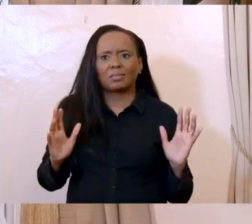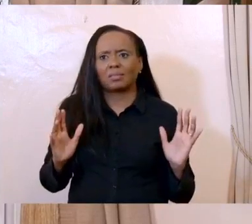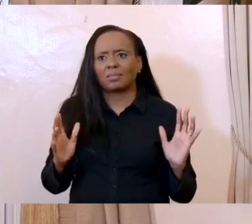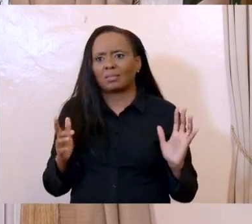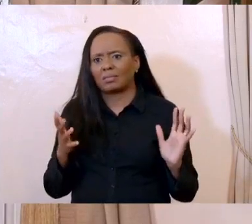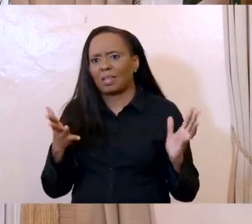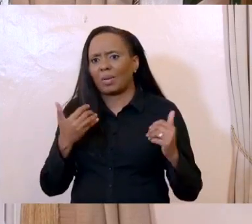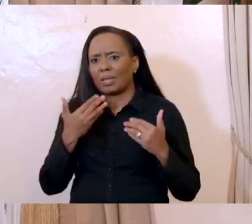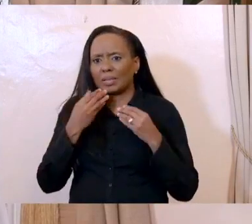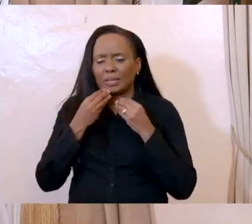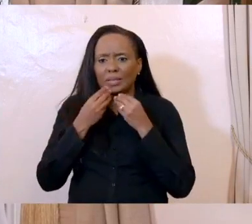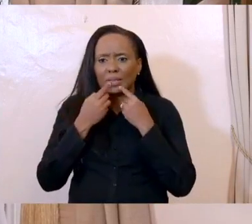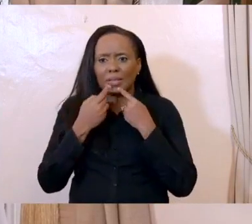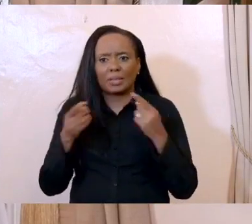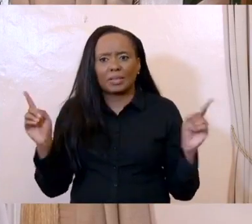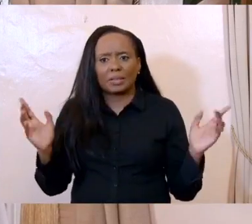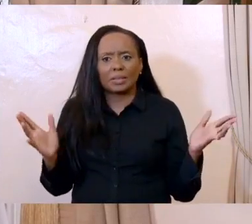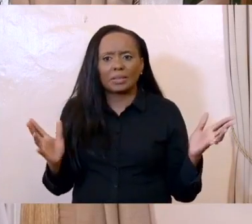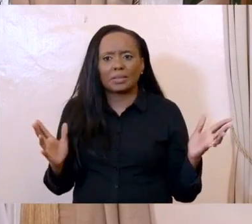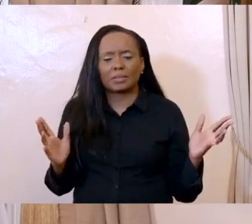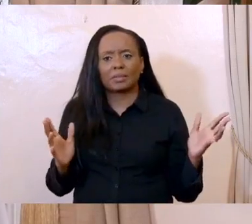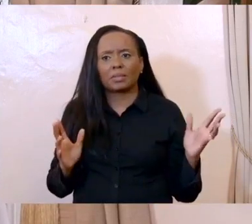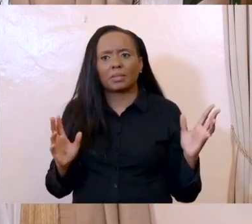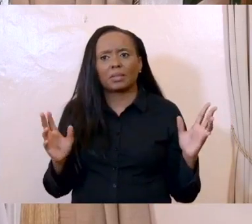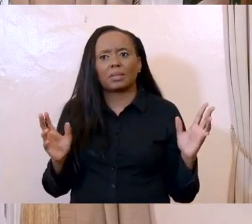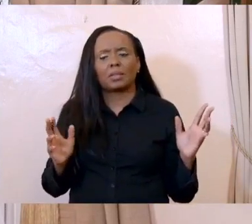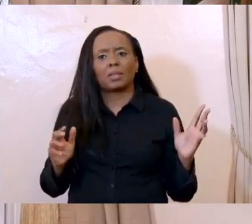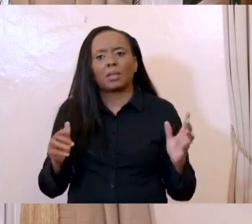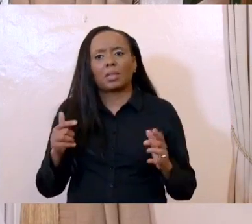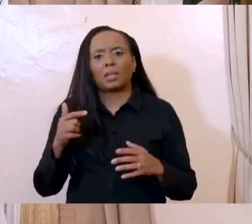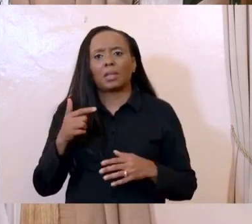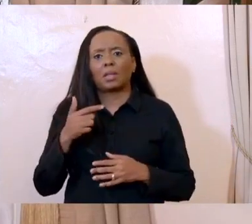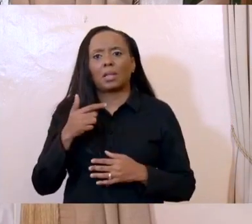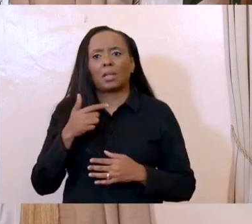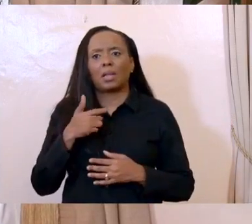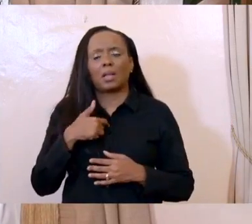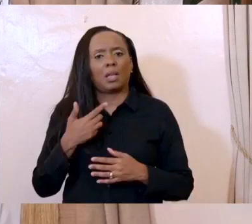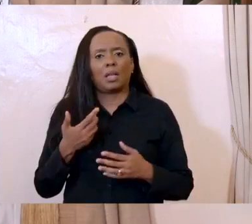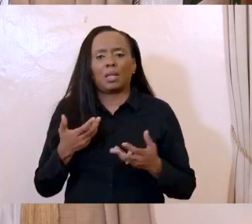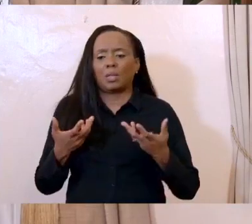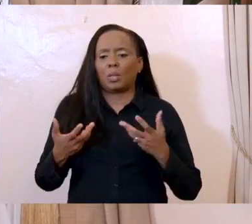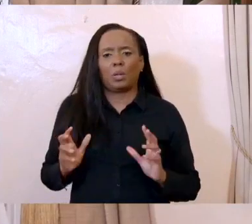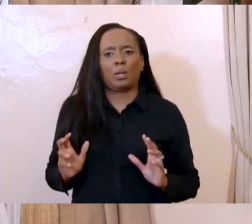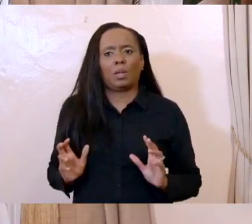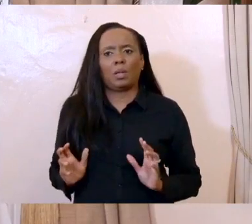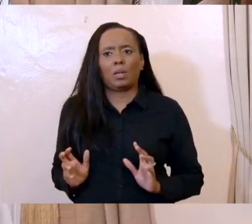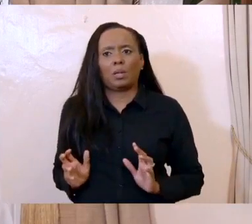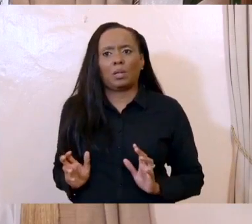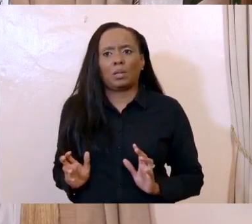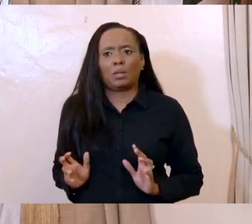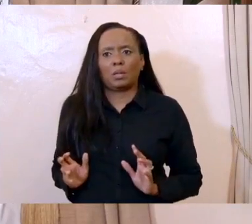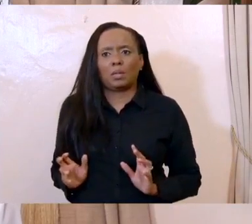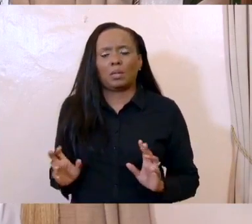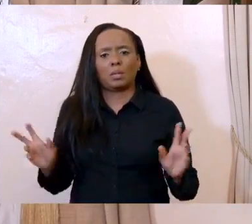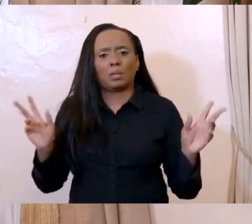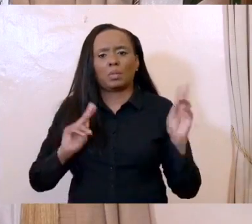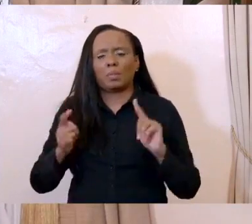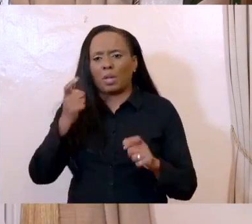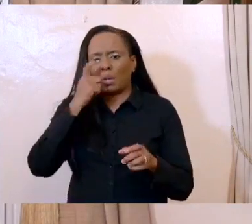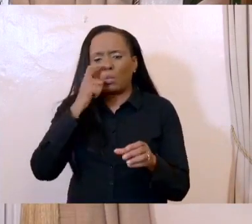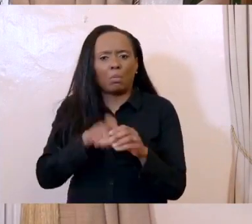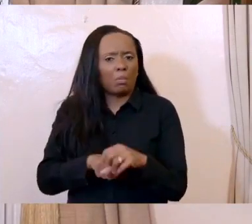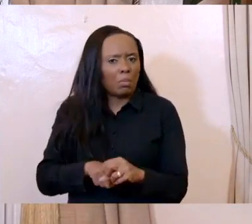to mention so people can help us. I also don't want to necessarily promote people being malicious and getting in